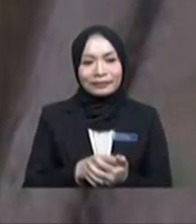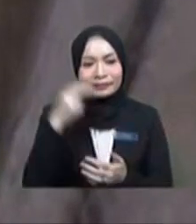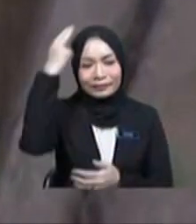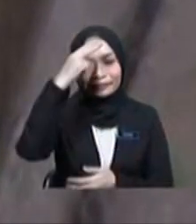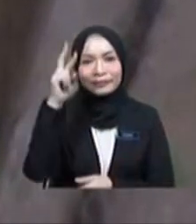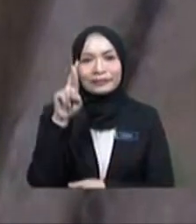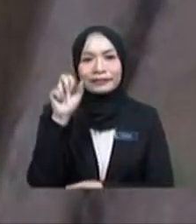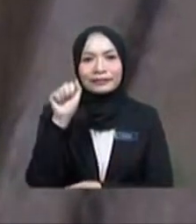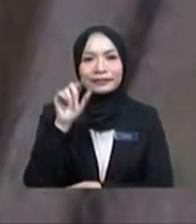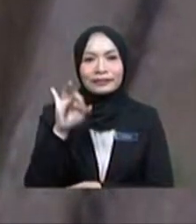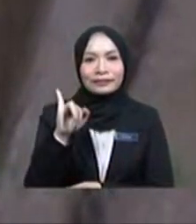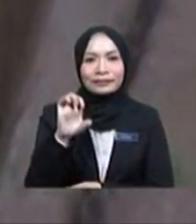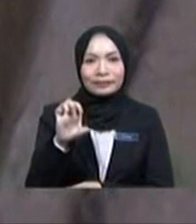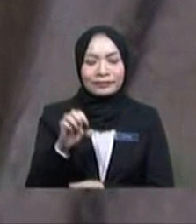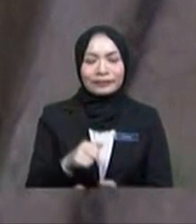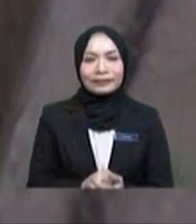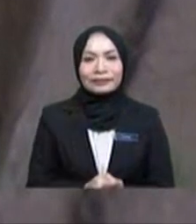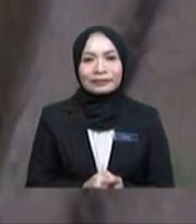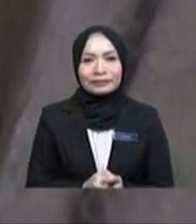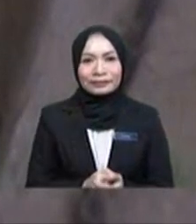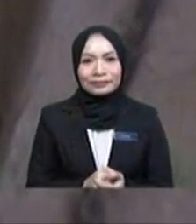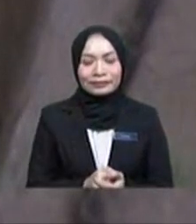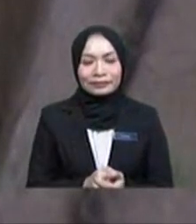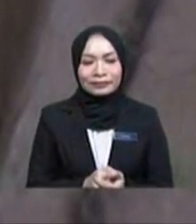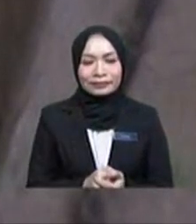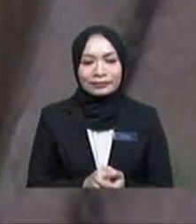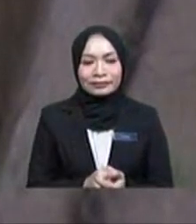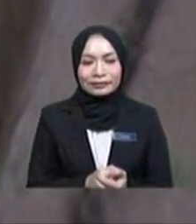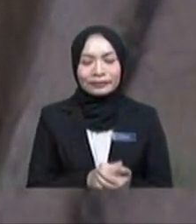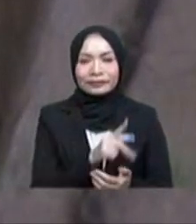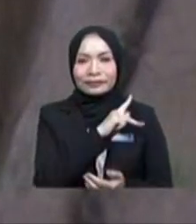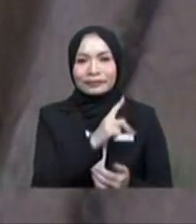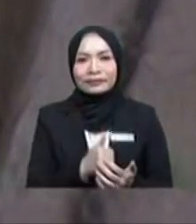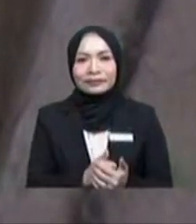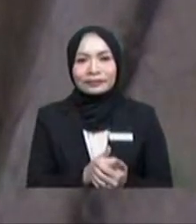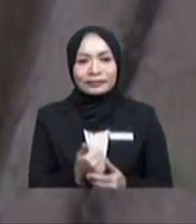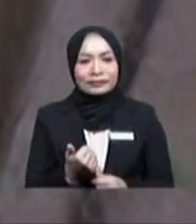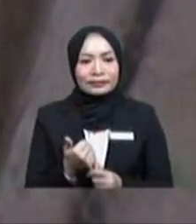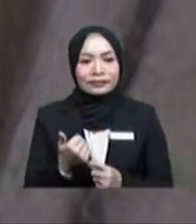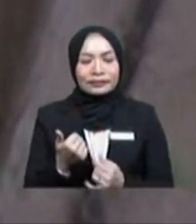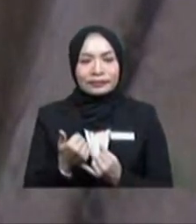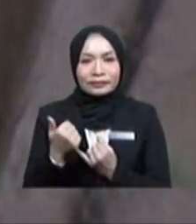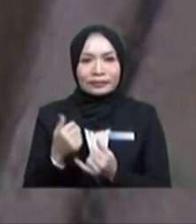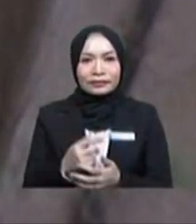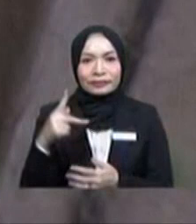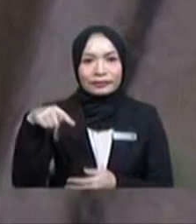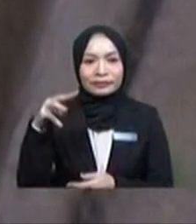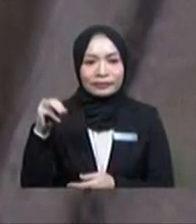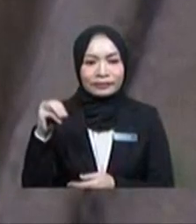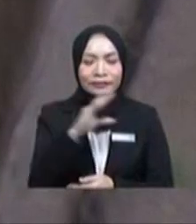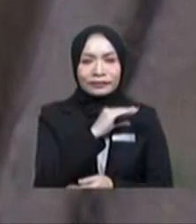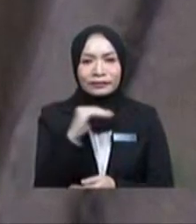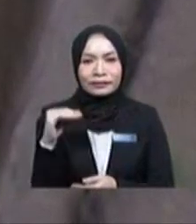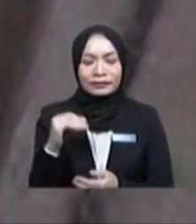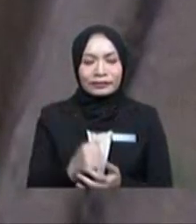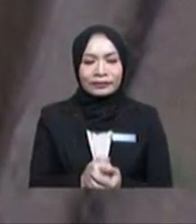Kasim, Deputy Director General of Education, Professional Development Sector, Ministry of